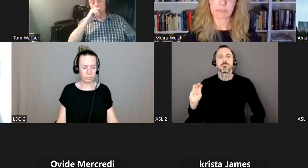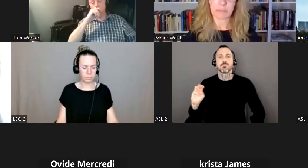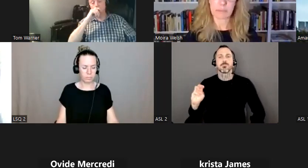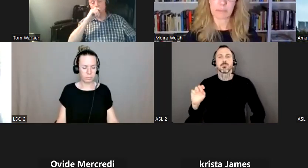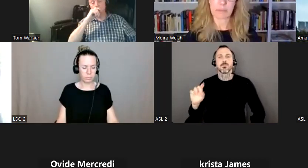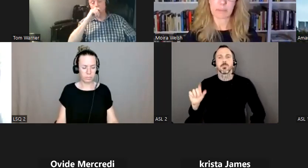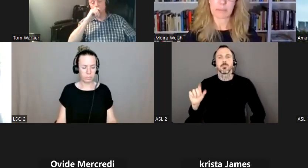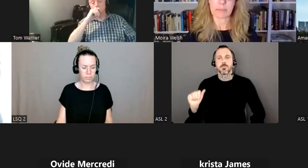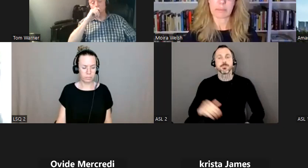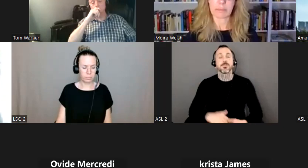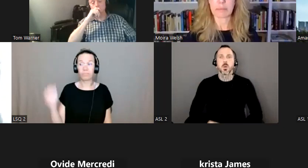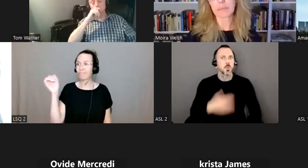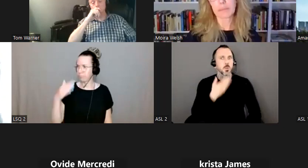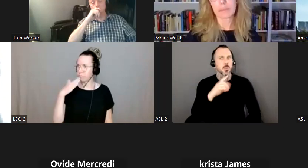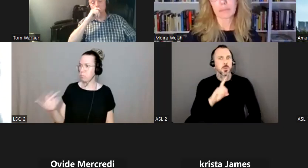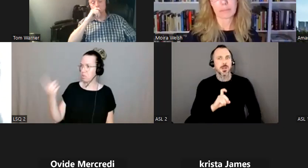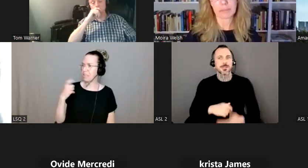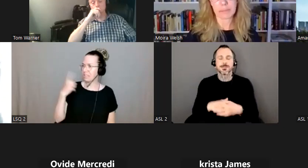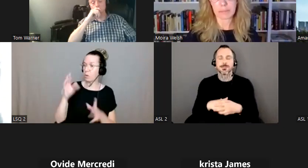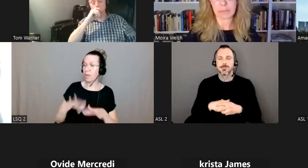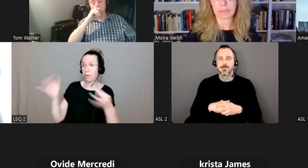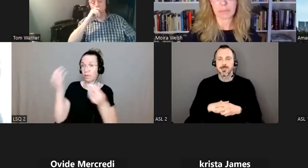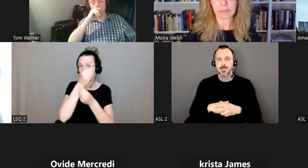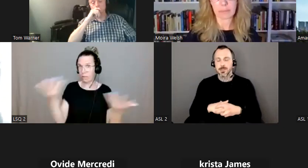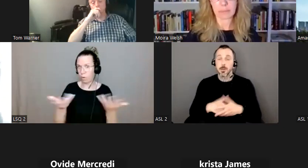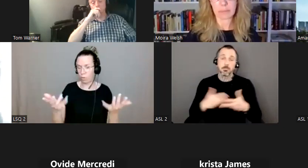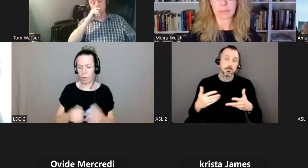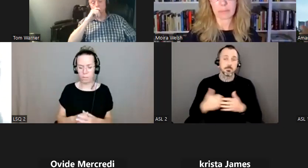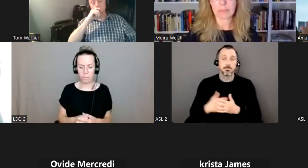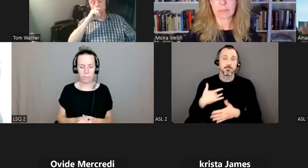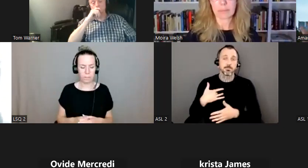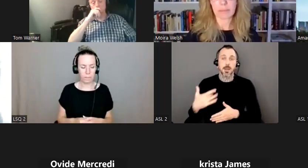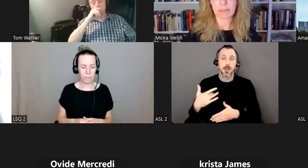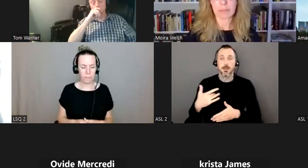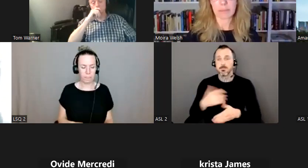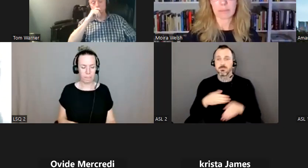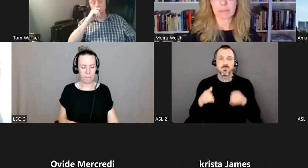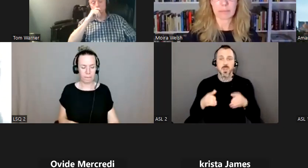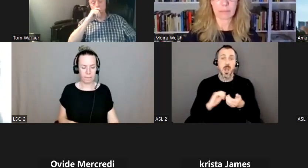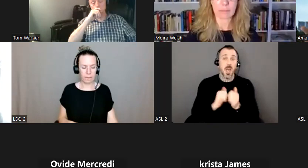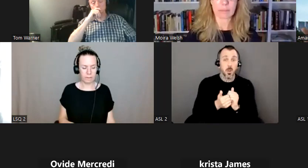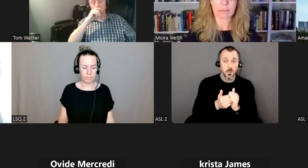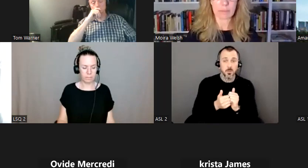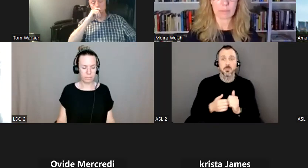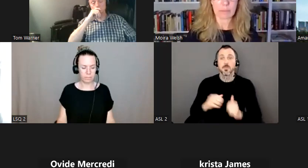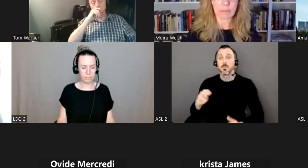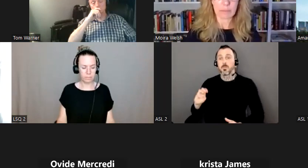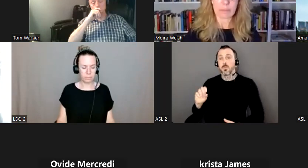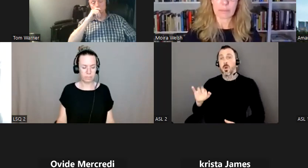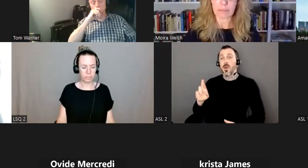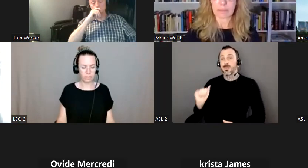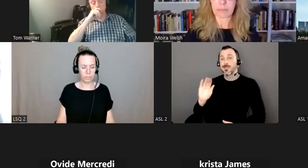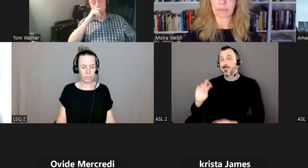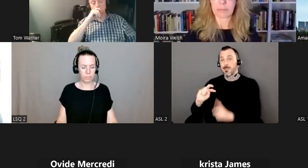Like, what do we need to know? I think I would focus on the how in some way. And so this might be slightly different from Moira's perspective of having